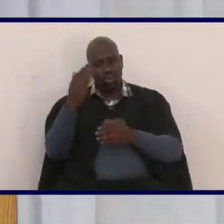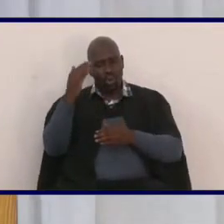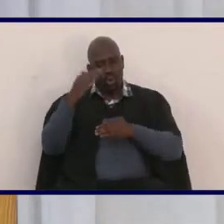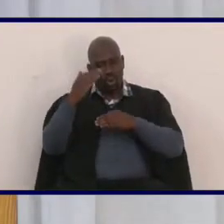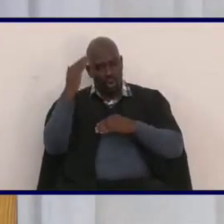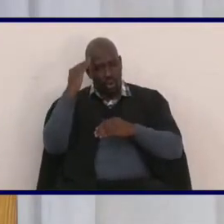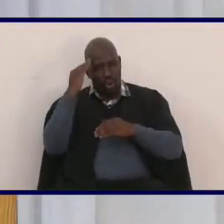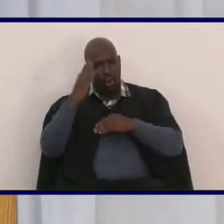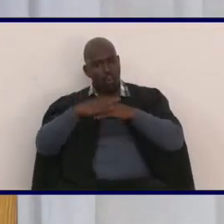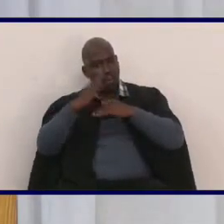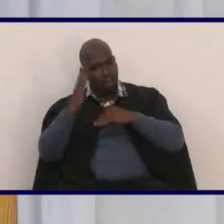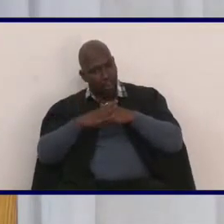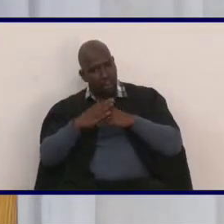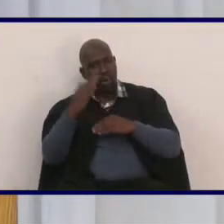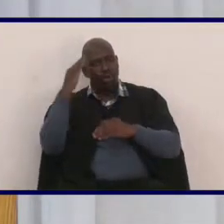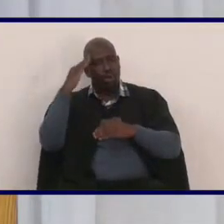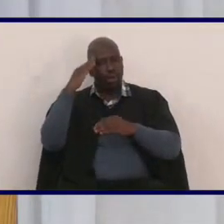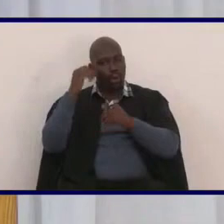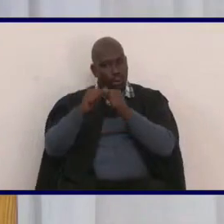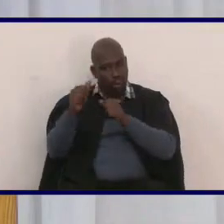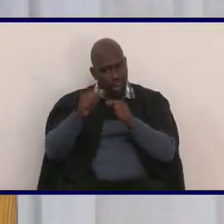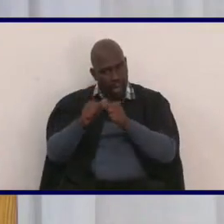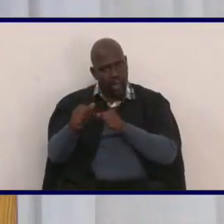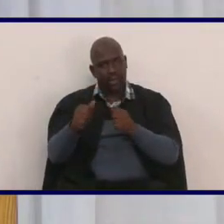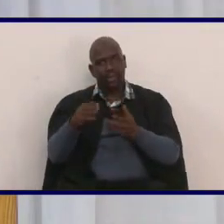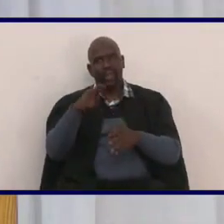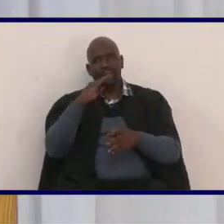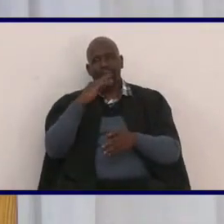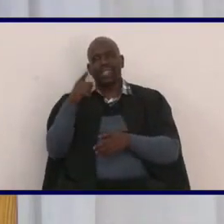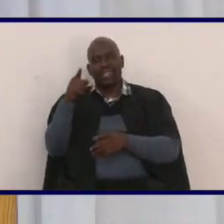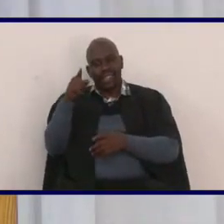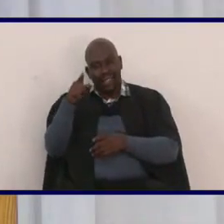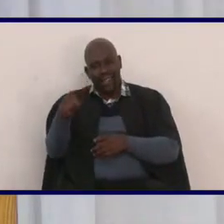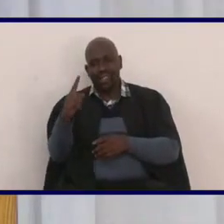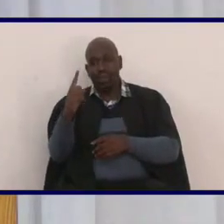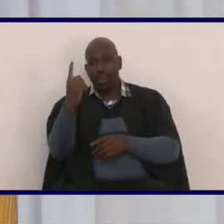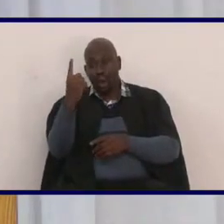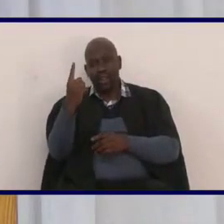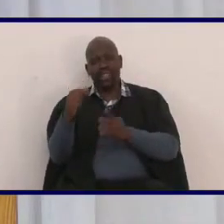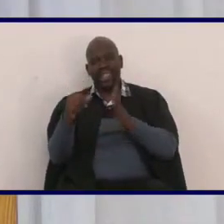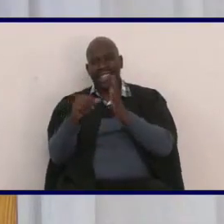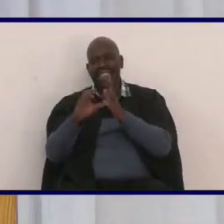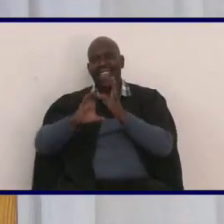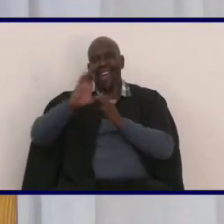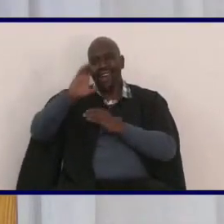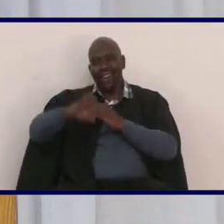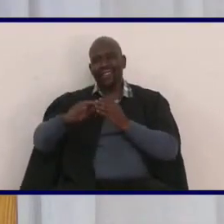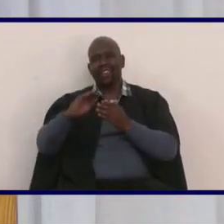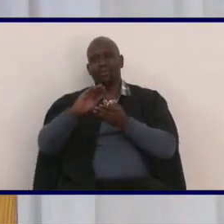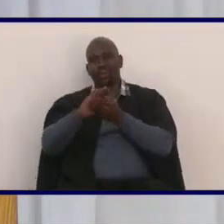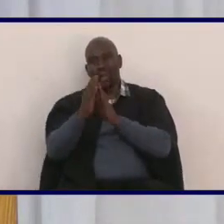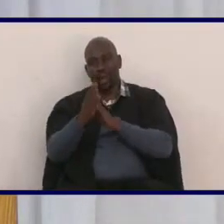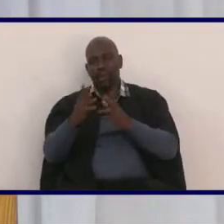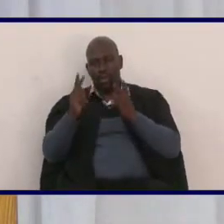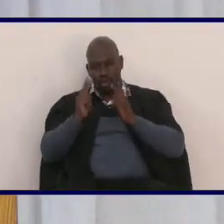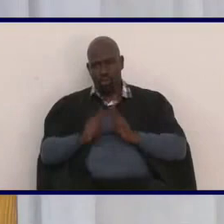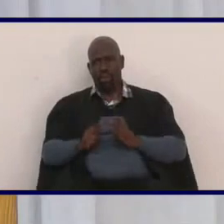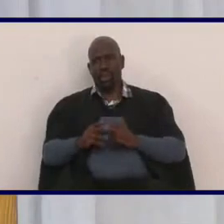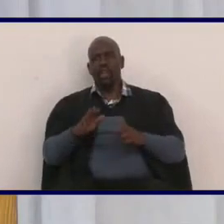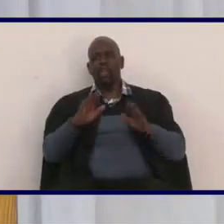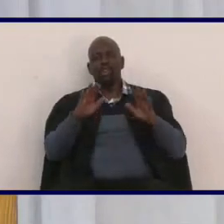to one of the key features of being human. Your graduation is an instance of the human